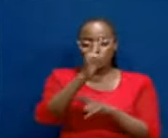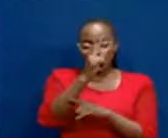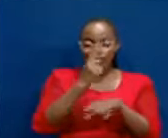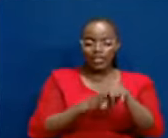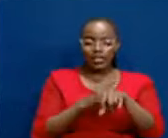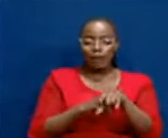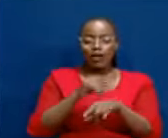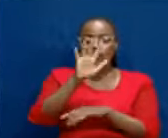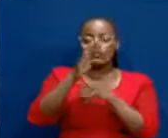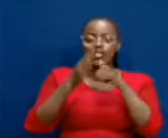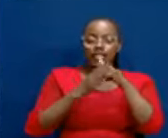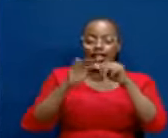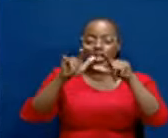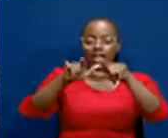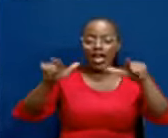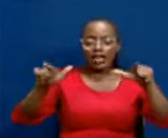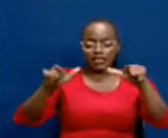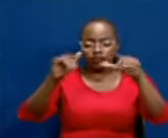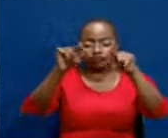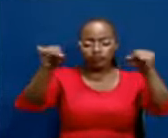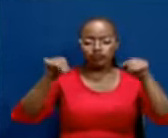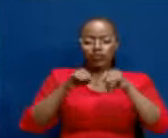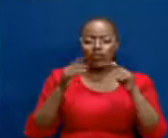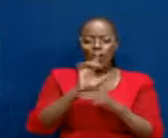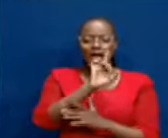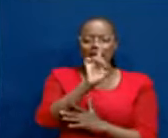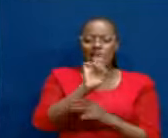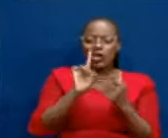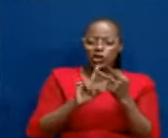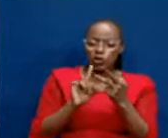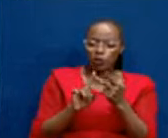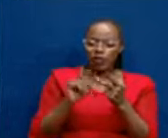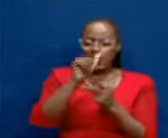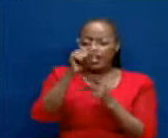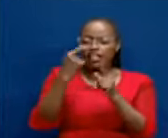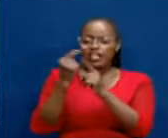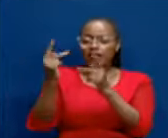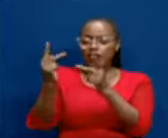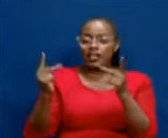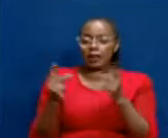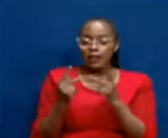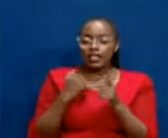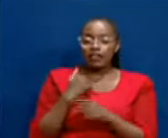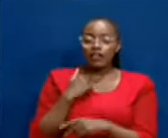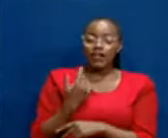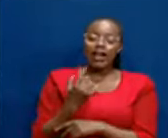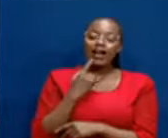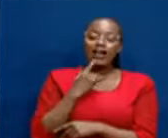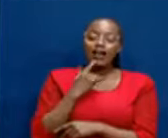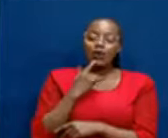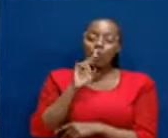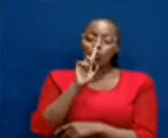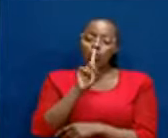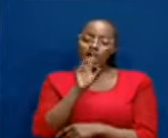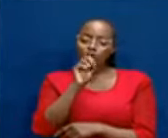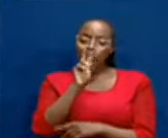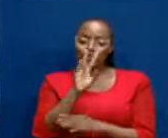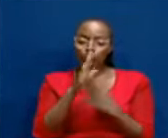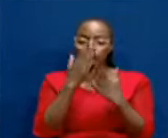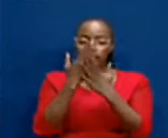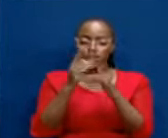had 59 parcels of land, and it was largely around Nairobi and those other areas. I had 102 bids. Then we